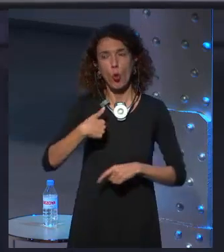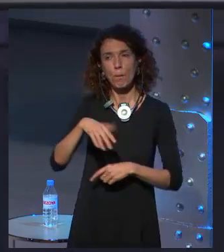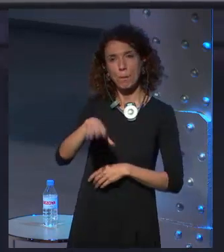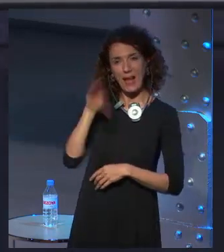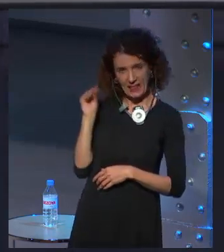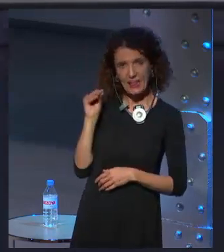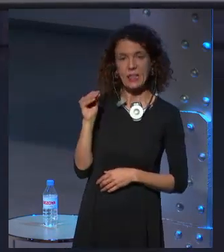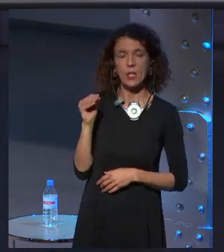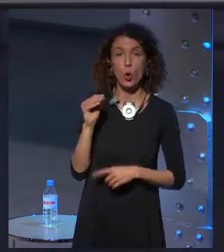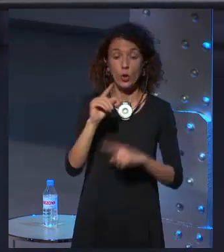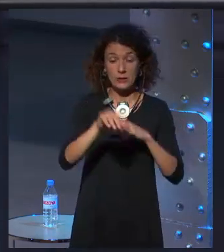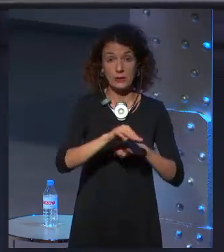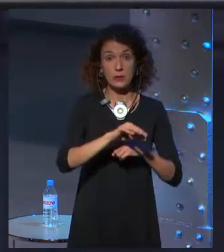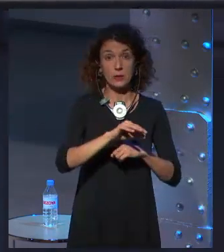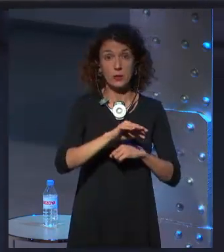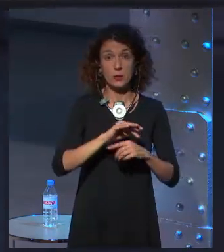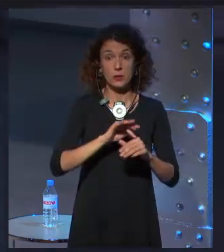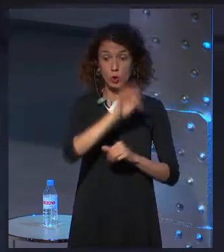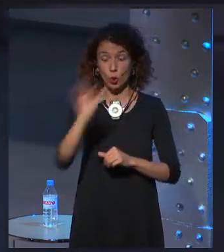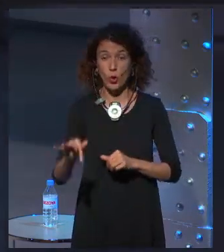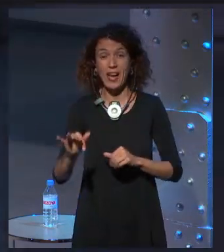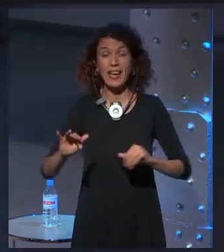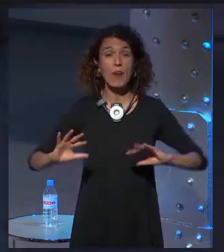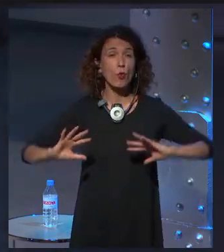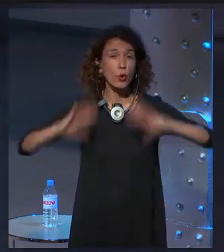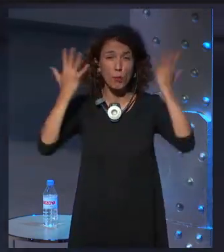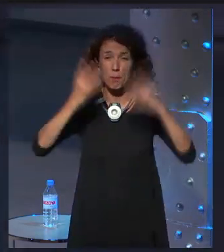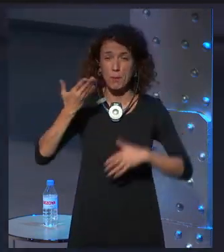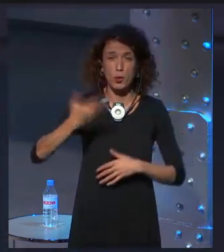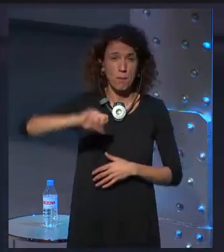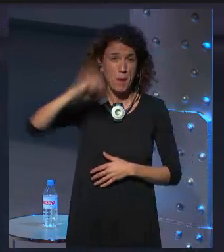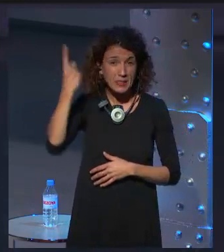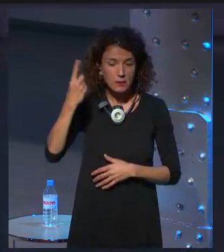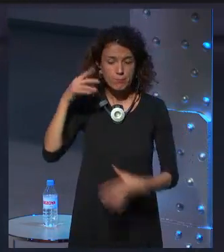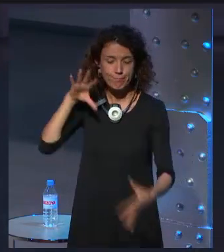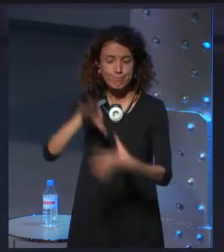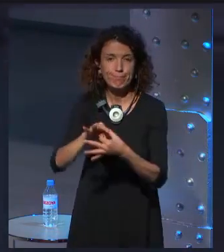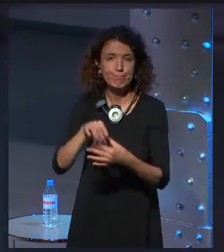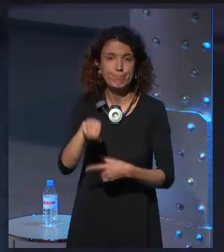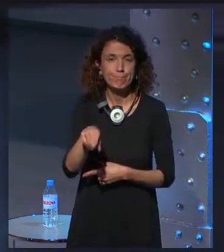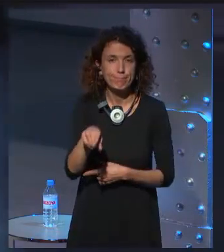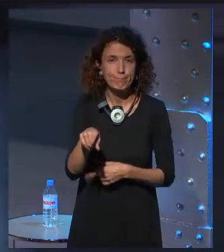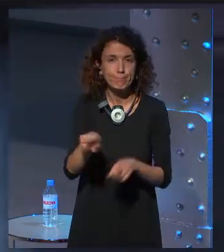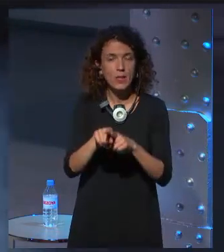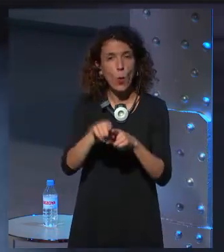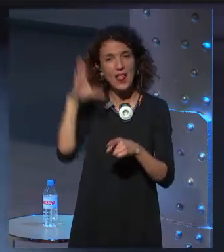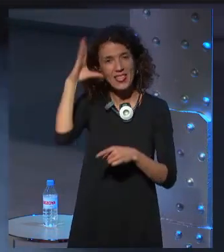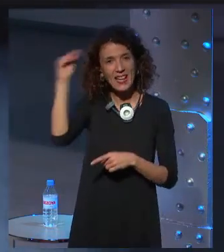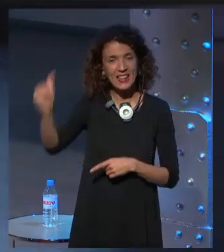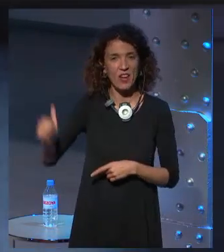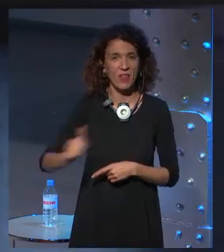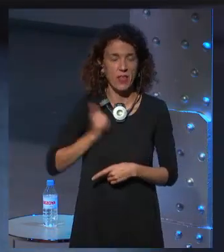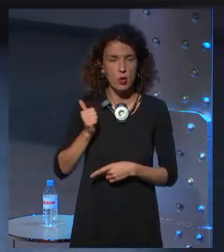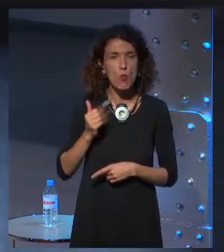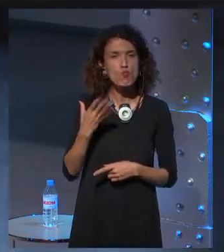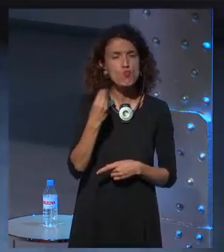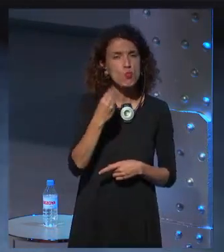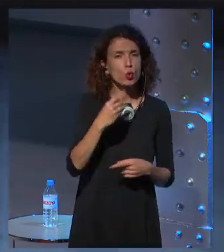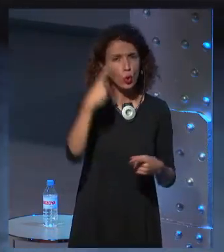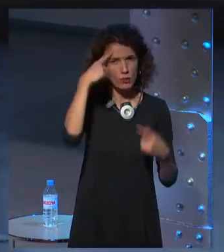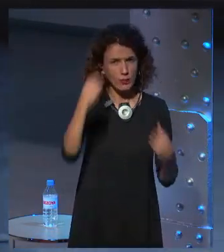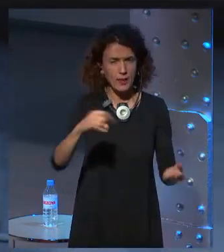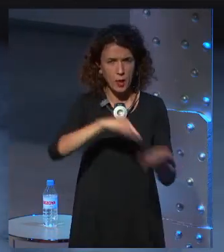big revolution is going to be around artificial intelligence. I believe that. I've heard it from all the technology folks. I've been studying my technology. I don't really